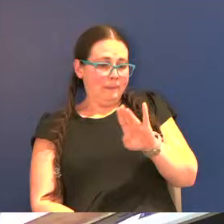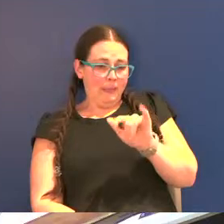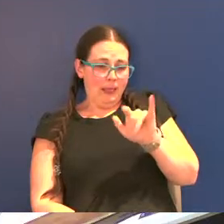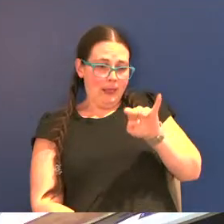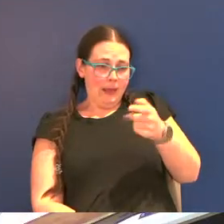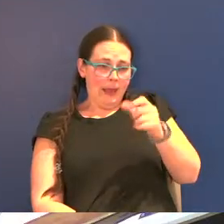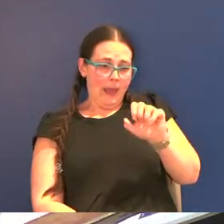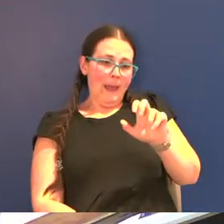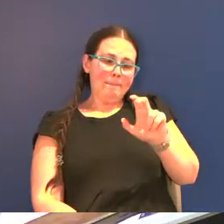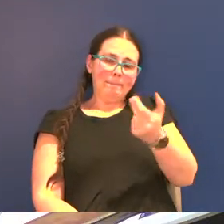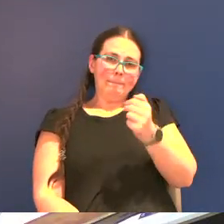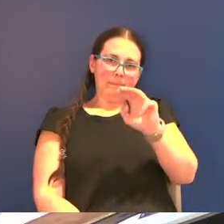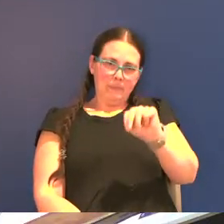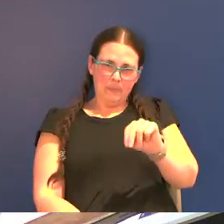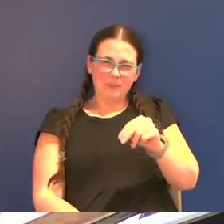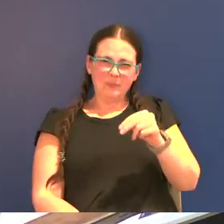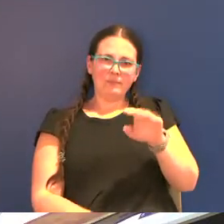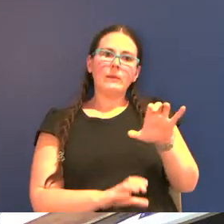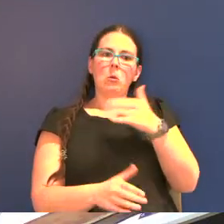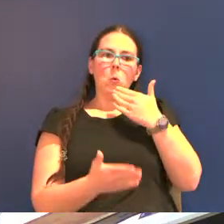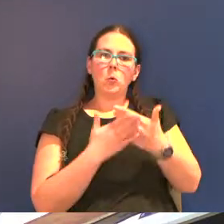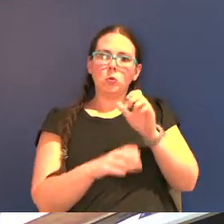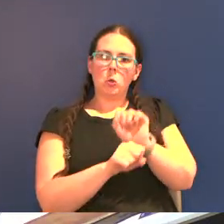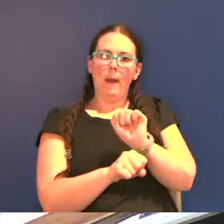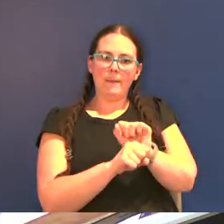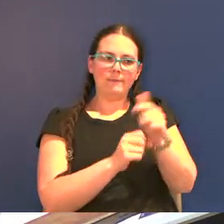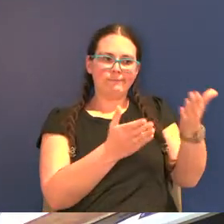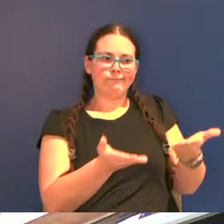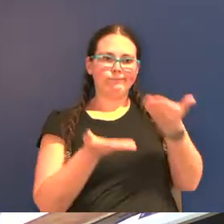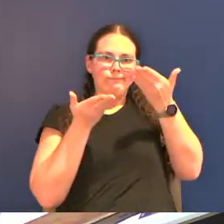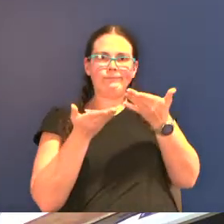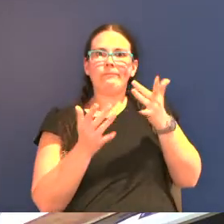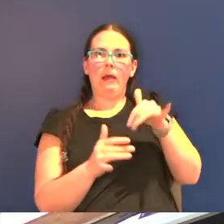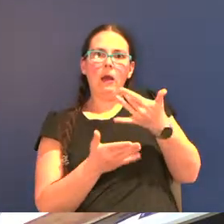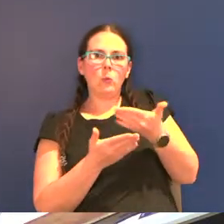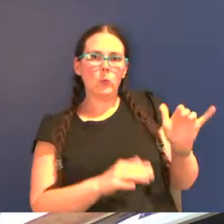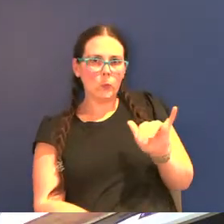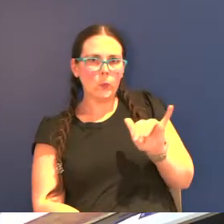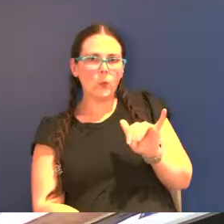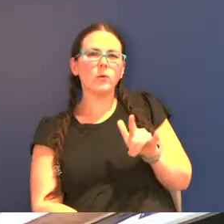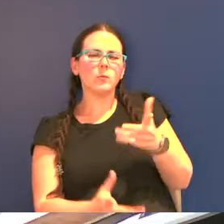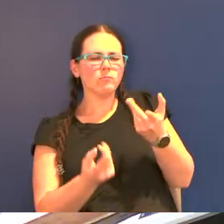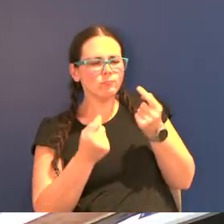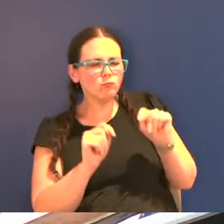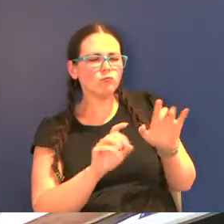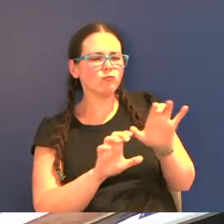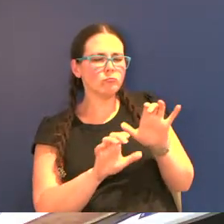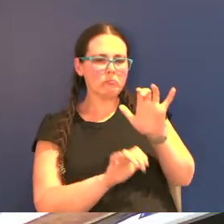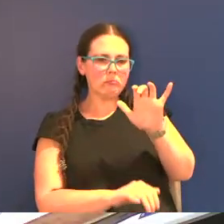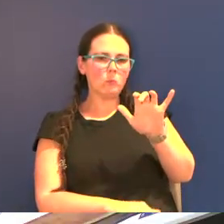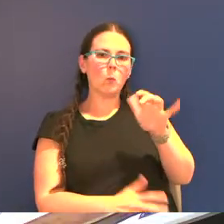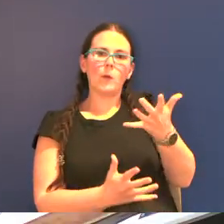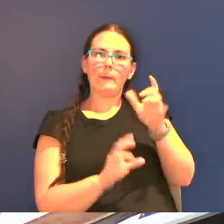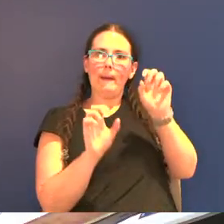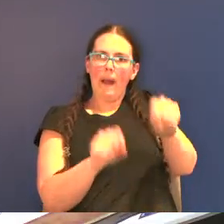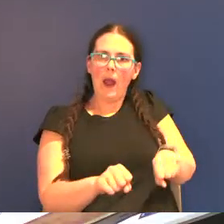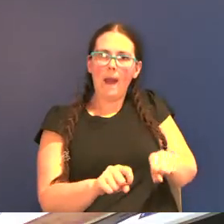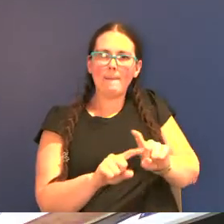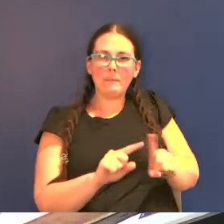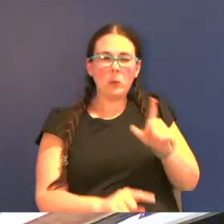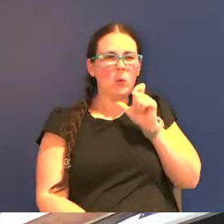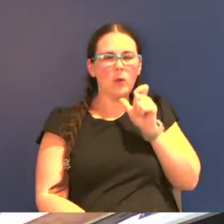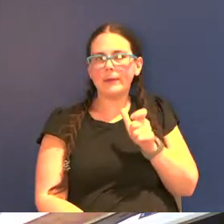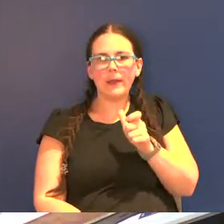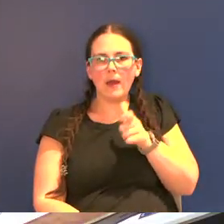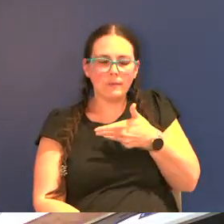those things to us as well. And so we do hear that, and we do want to try to do what we can in that. But it really wasn't an